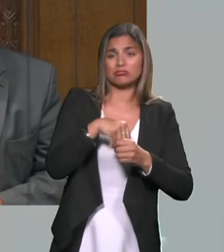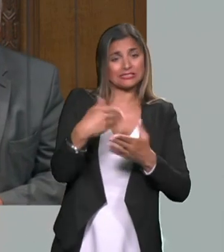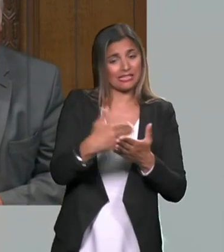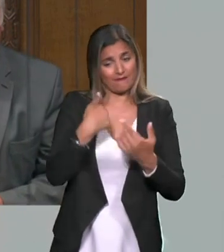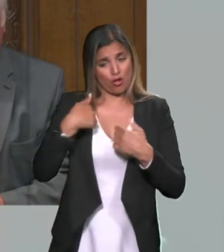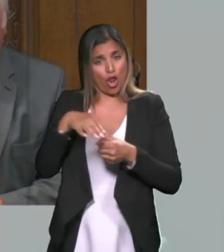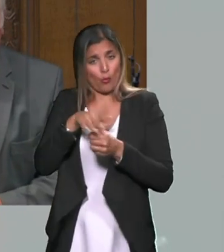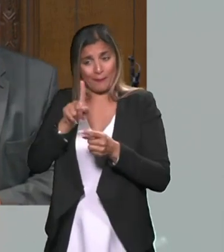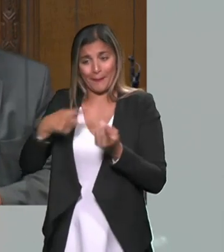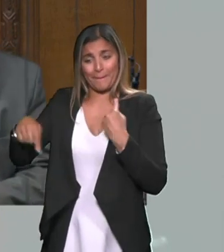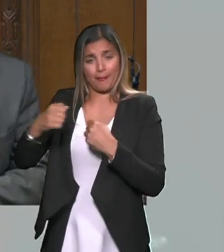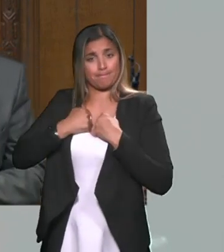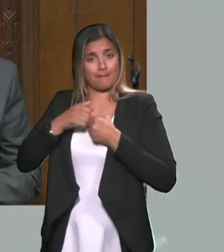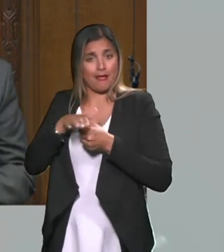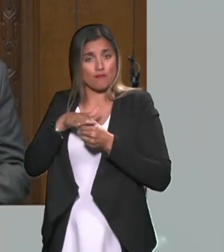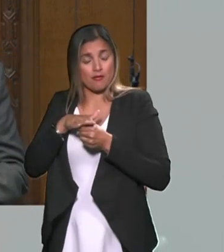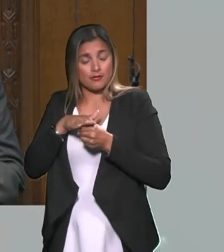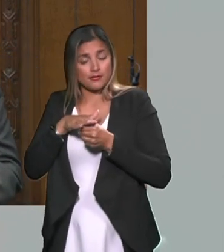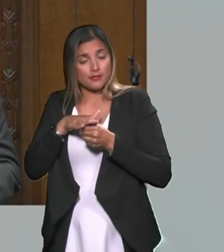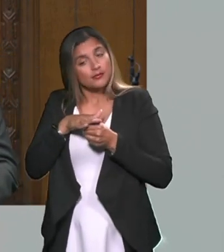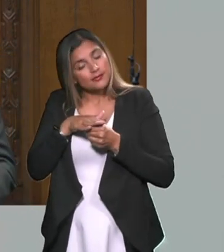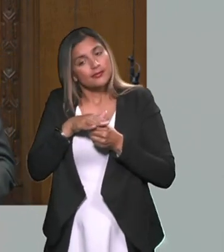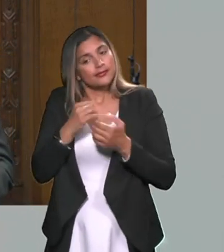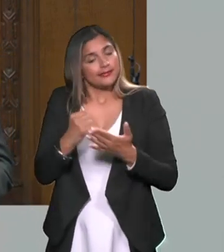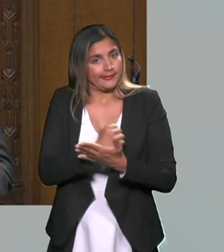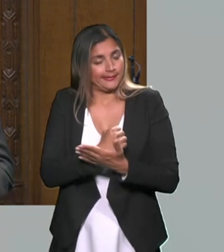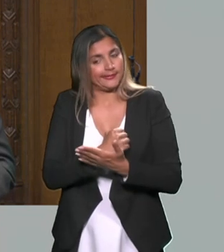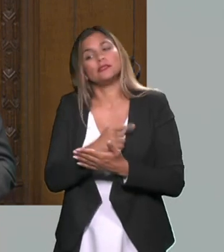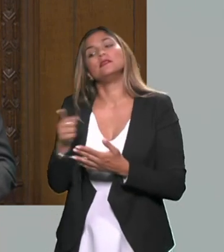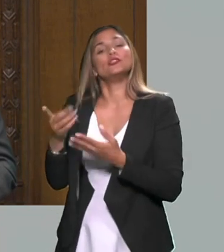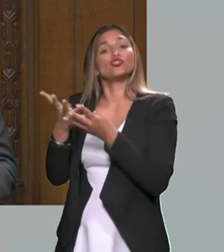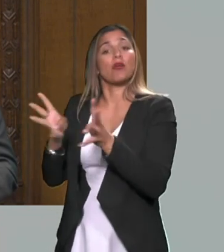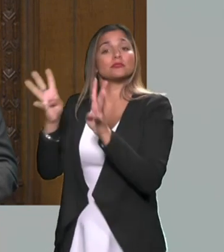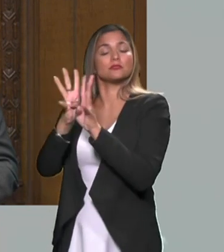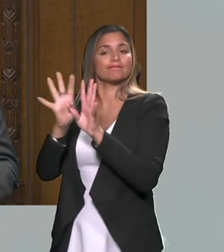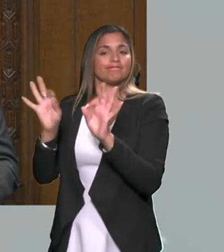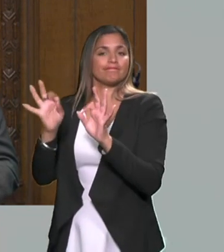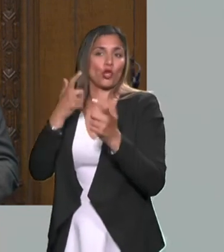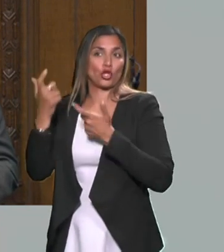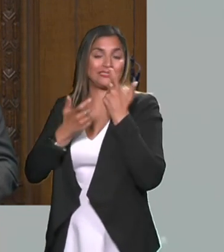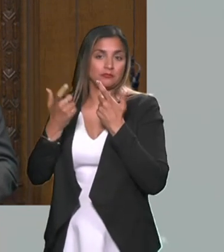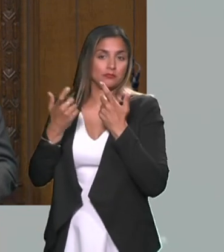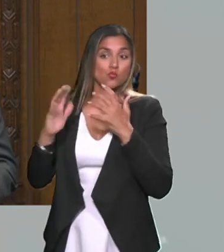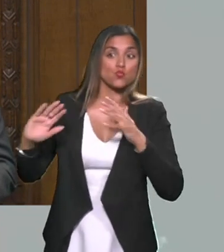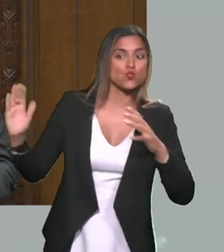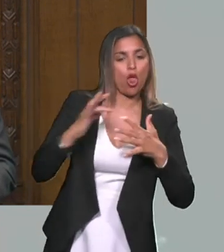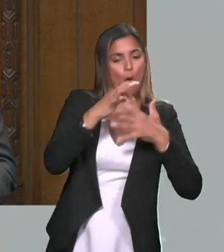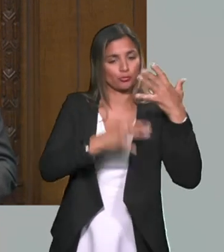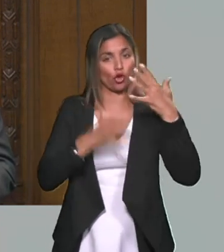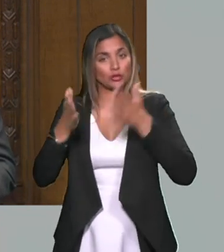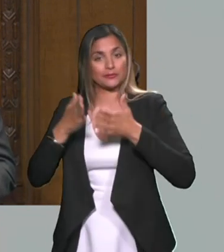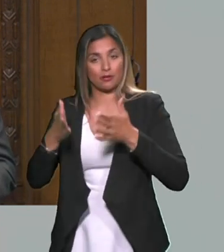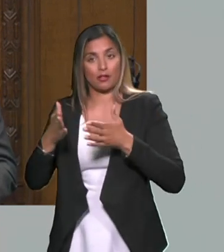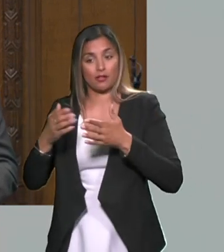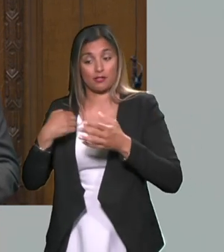constituents and around the country? Sadly, the Trust have not considered all options, and then my constituents will be astonished as to what they have said